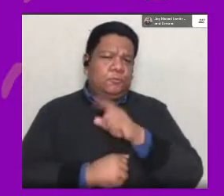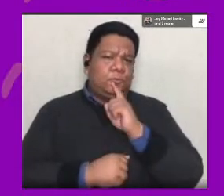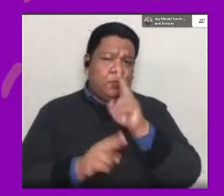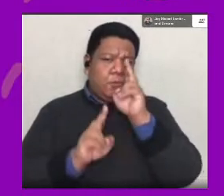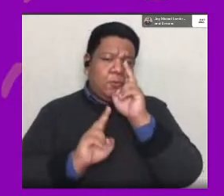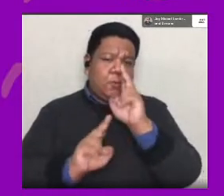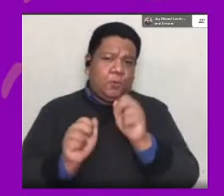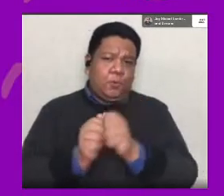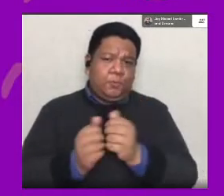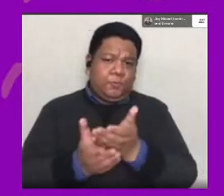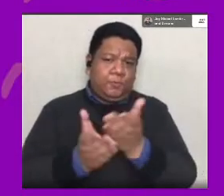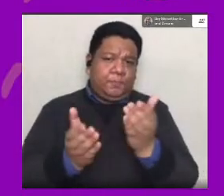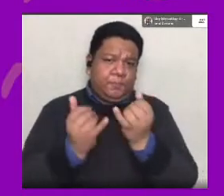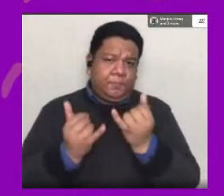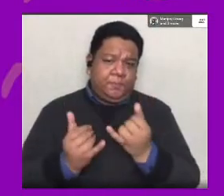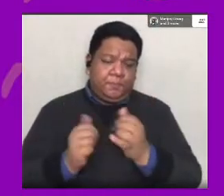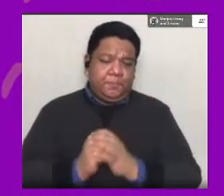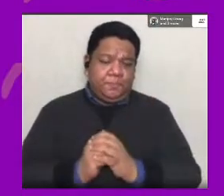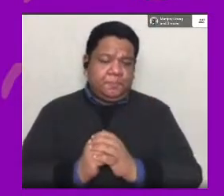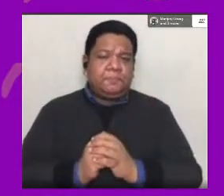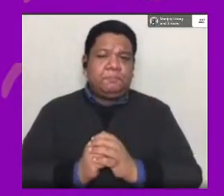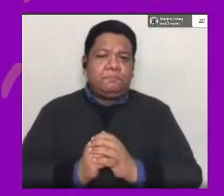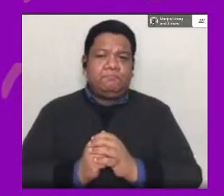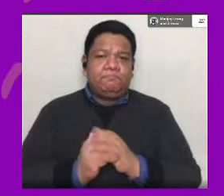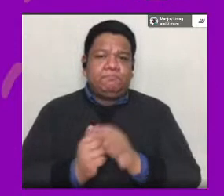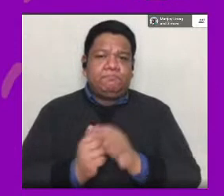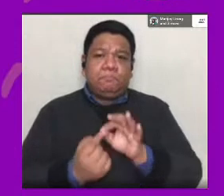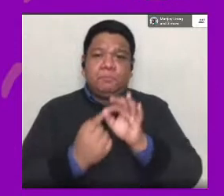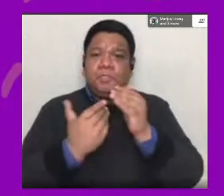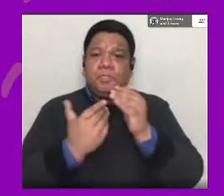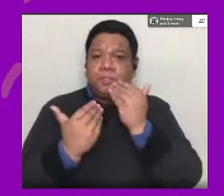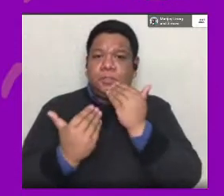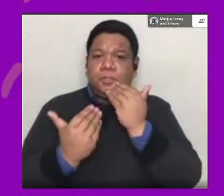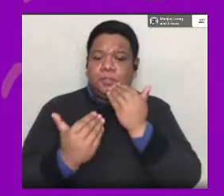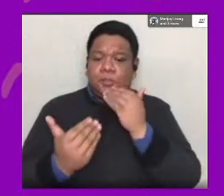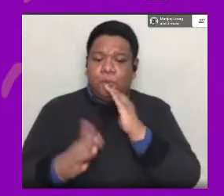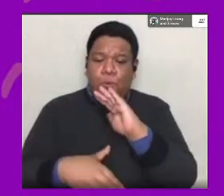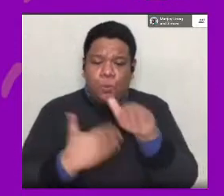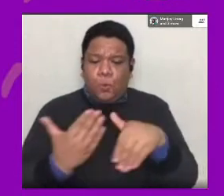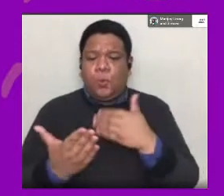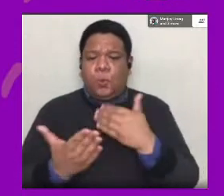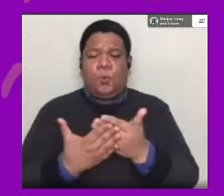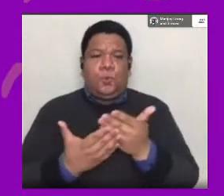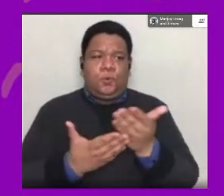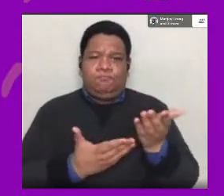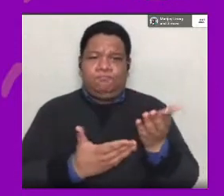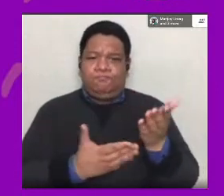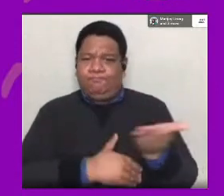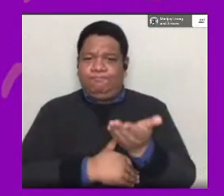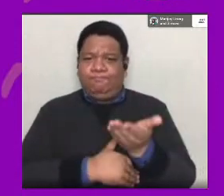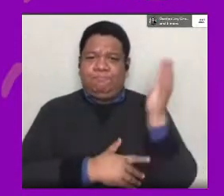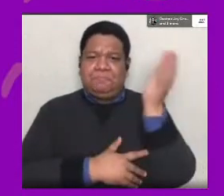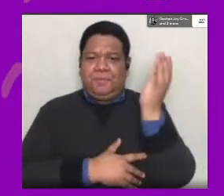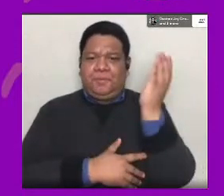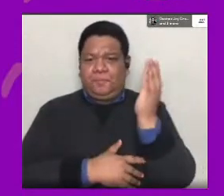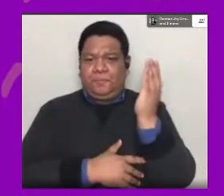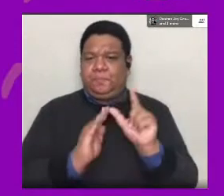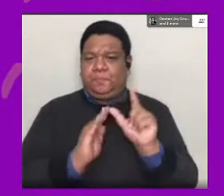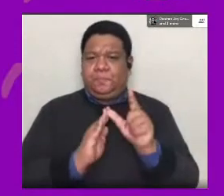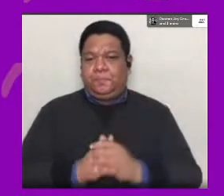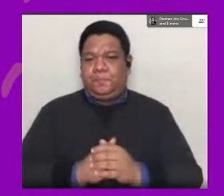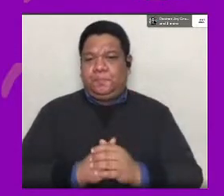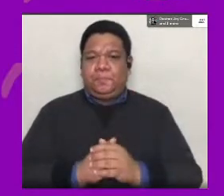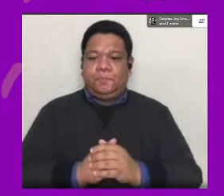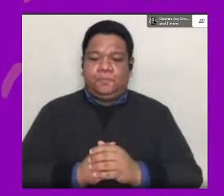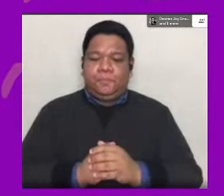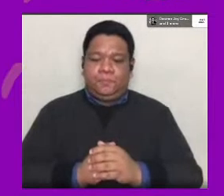you today. And a special thanks to all our esteemed panelists. Please, next